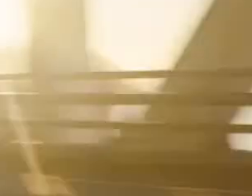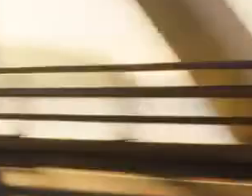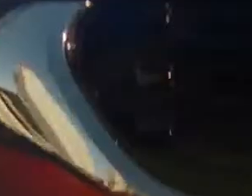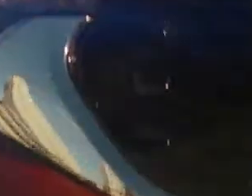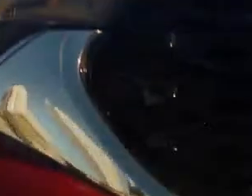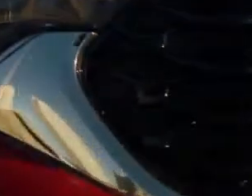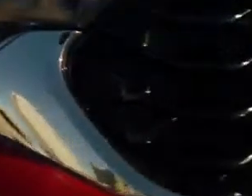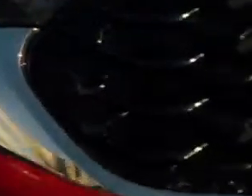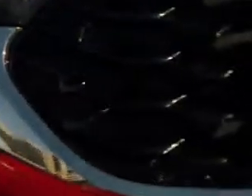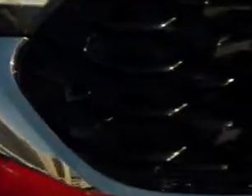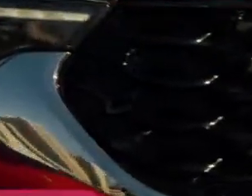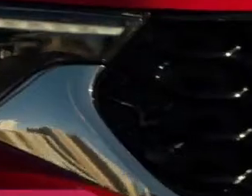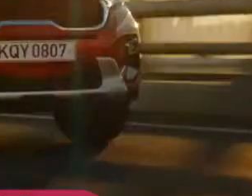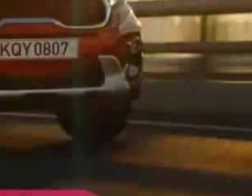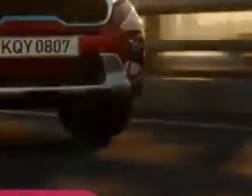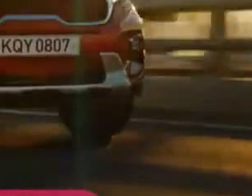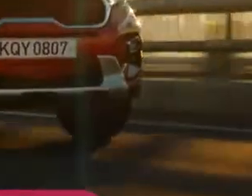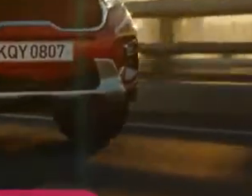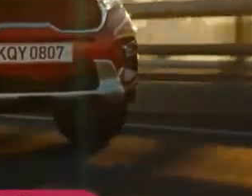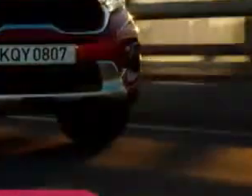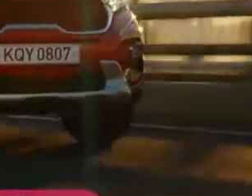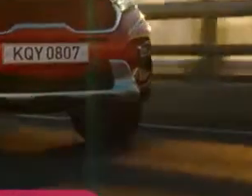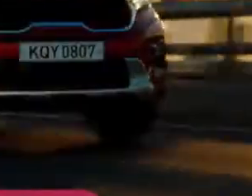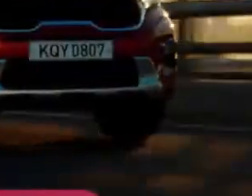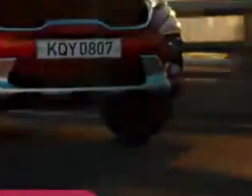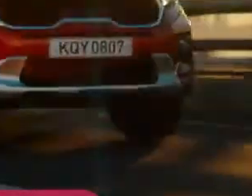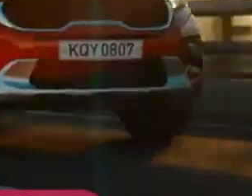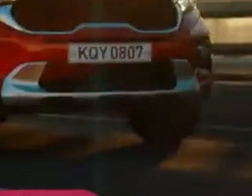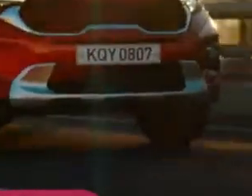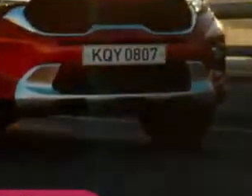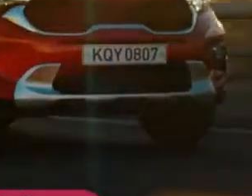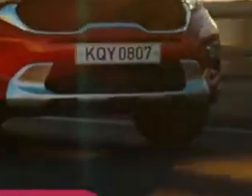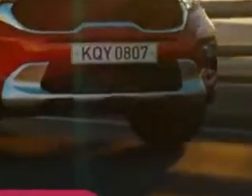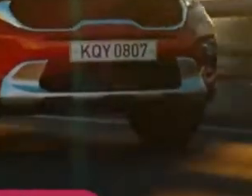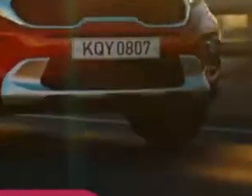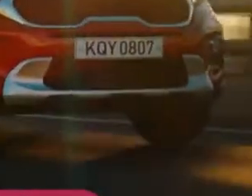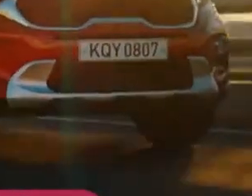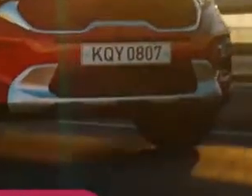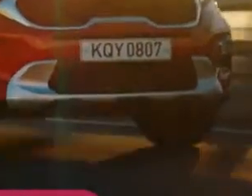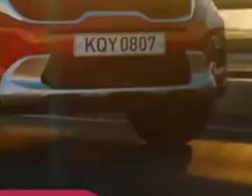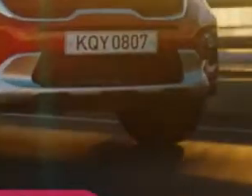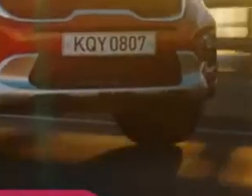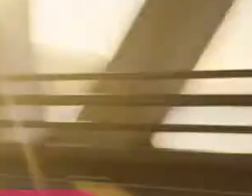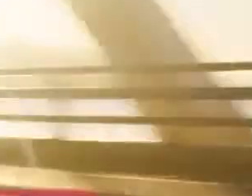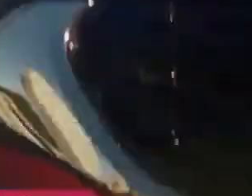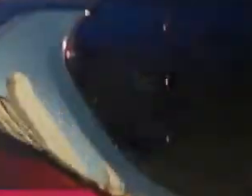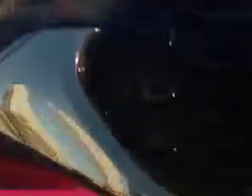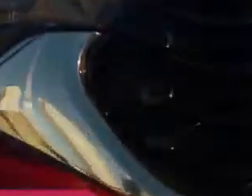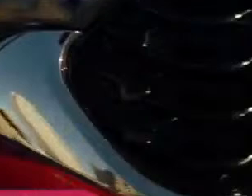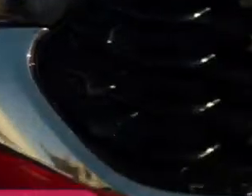today or call us on 3522 222 353